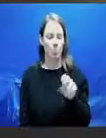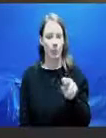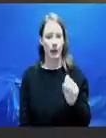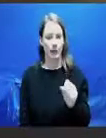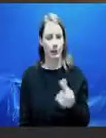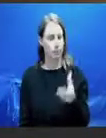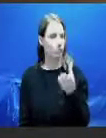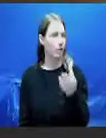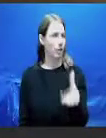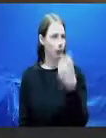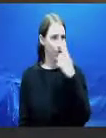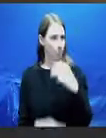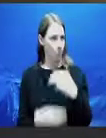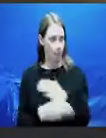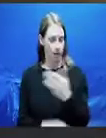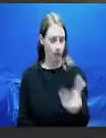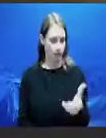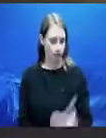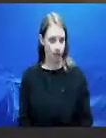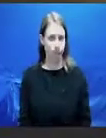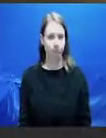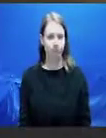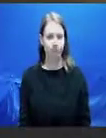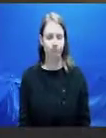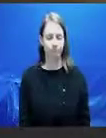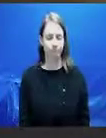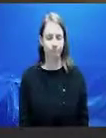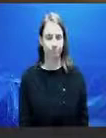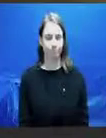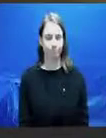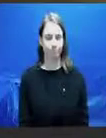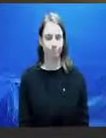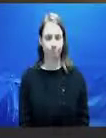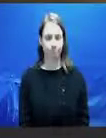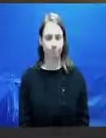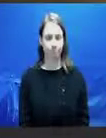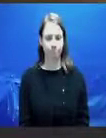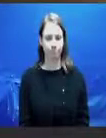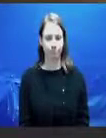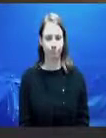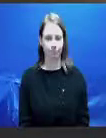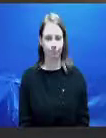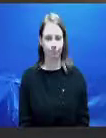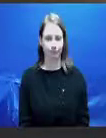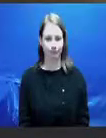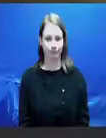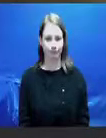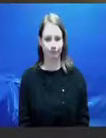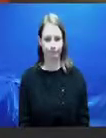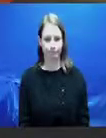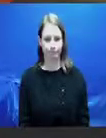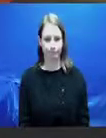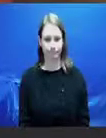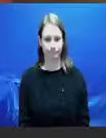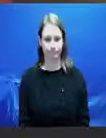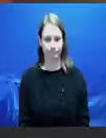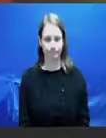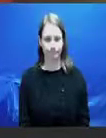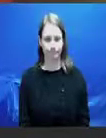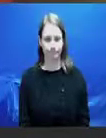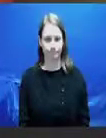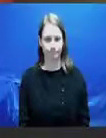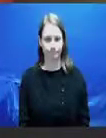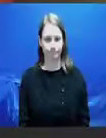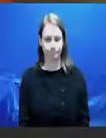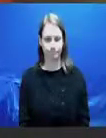equations, geometry, and statistics and probability. Ratios and proportional relationships are covered in 6th and 7th grade, and the study